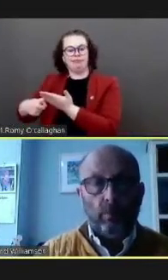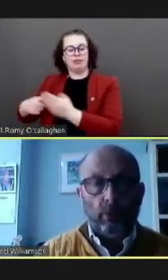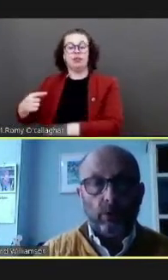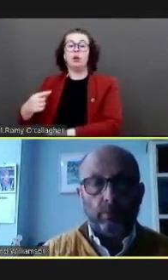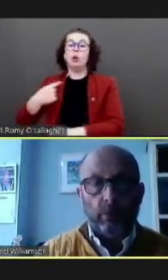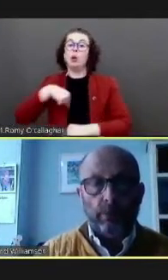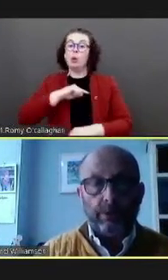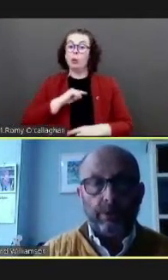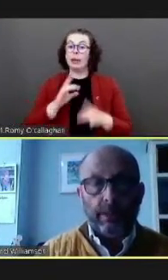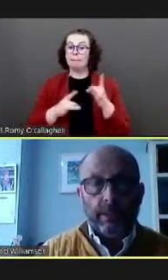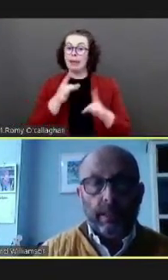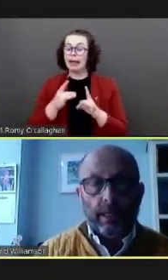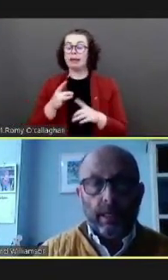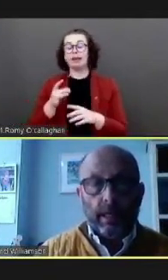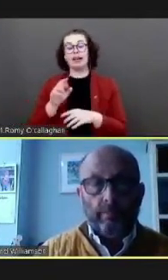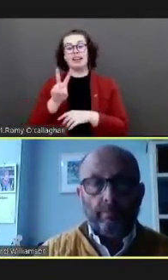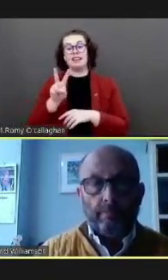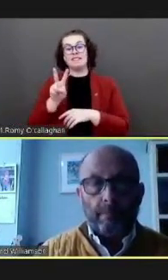produce parole board reports.